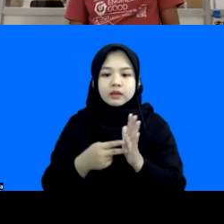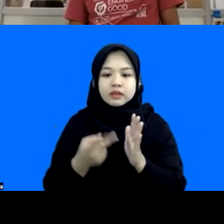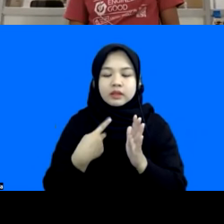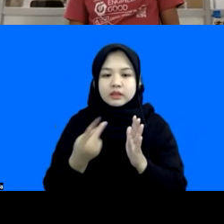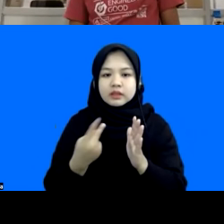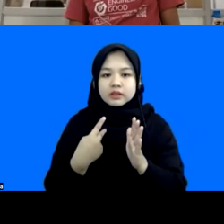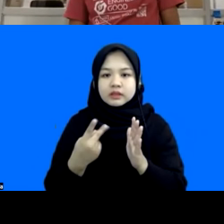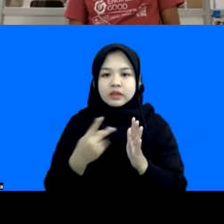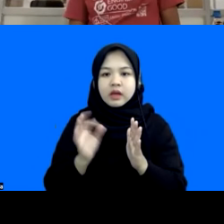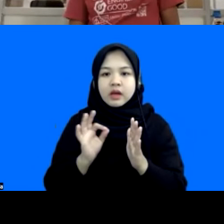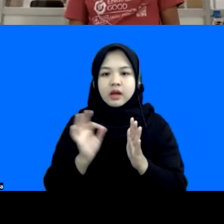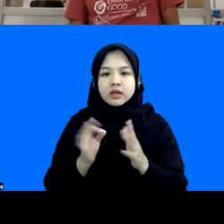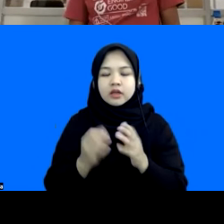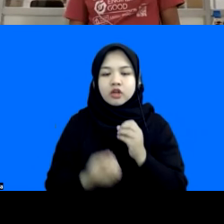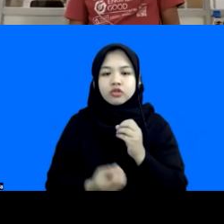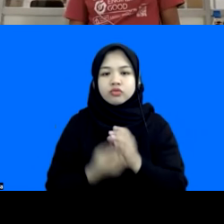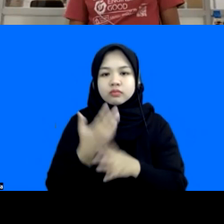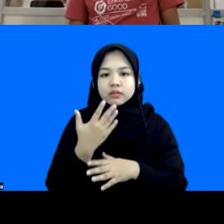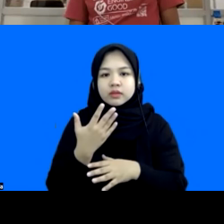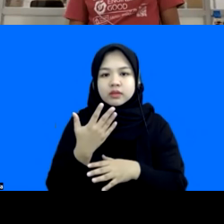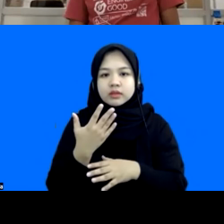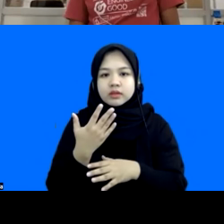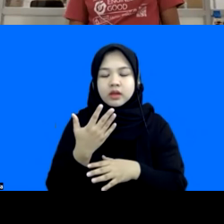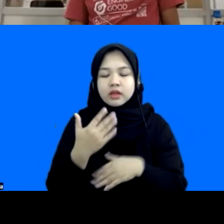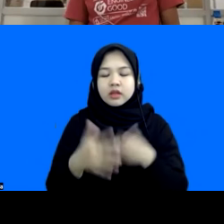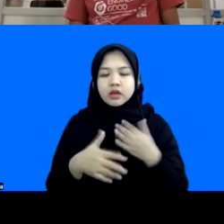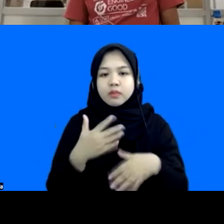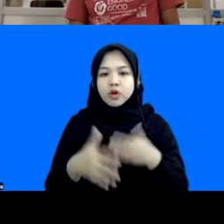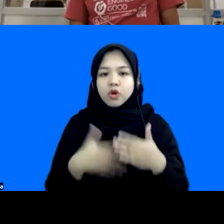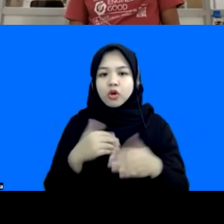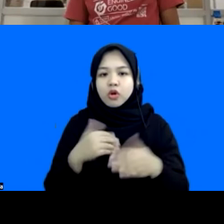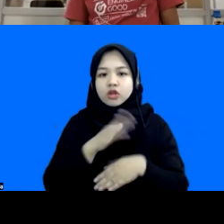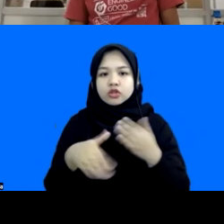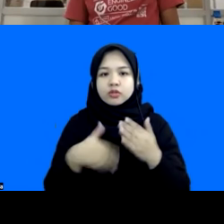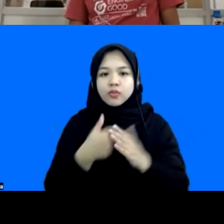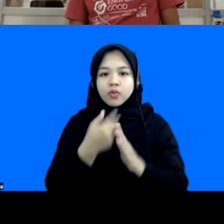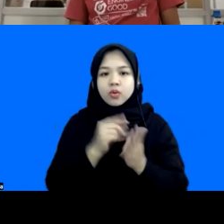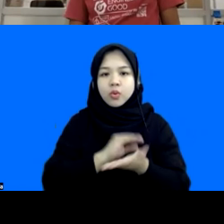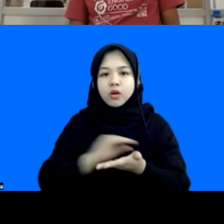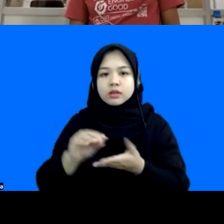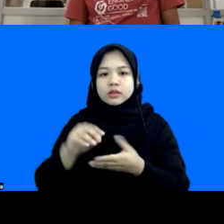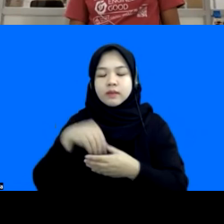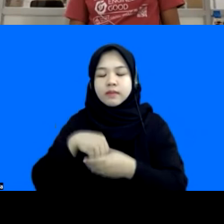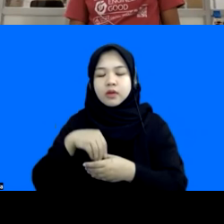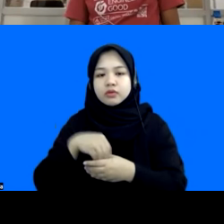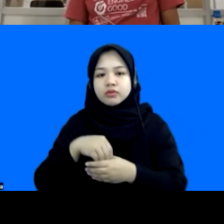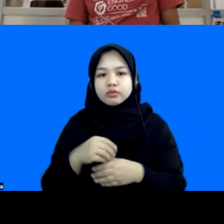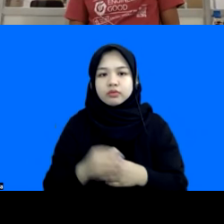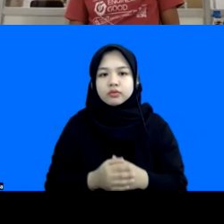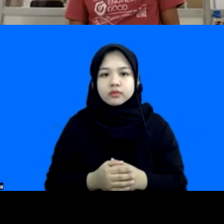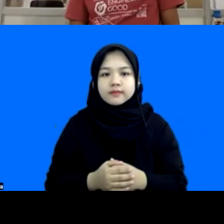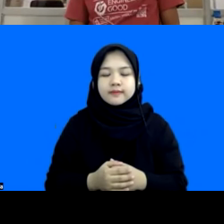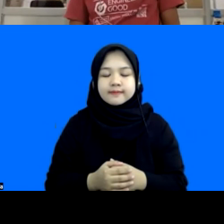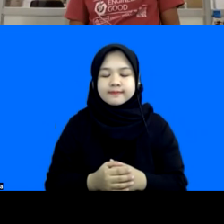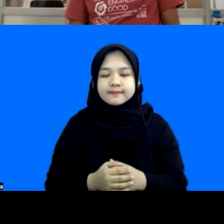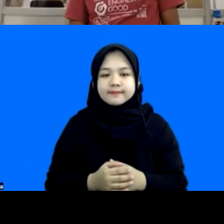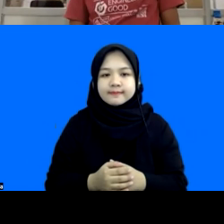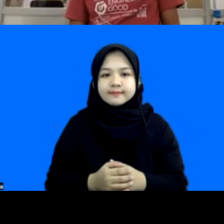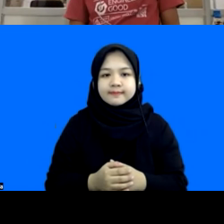work that came in. And volunteers, they showed up virtually through various different means, and